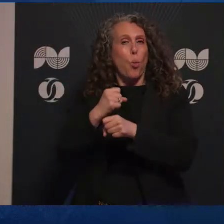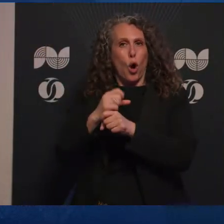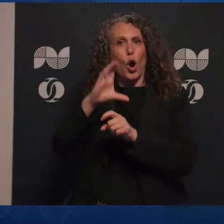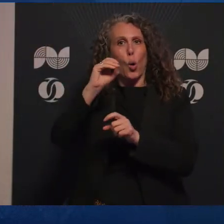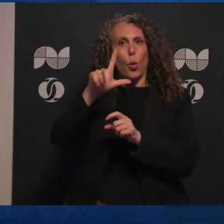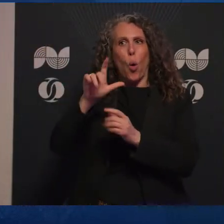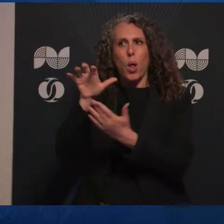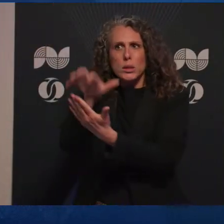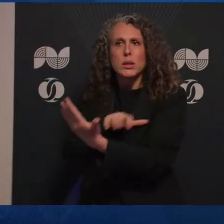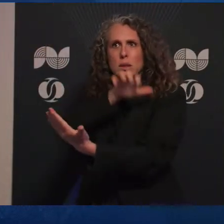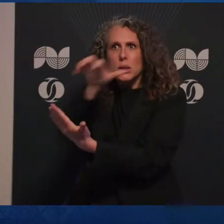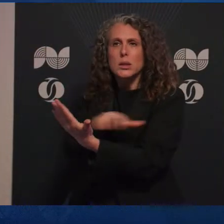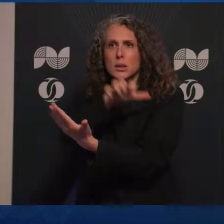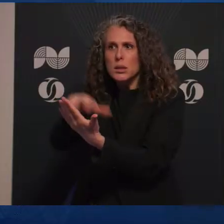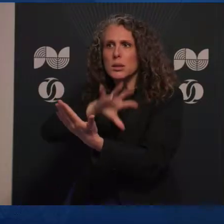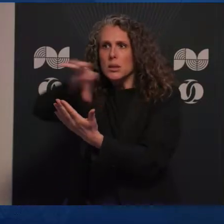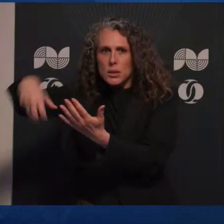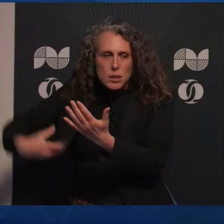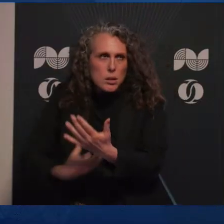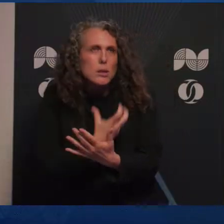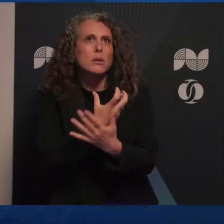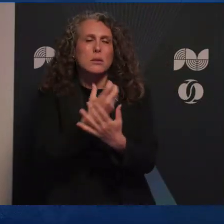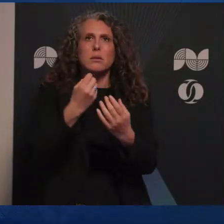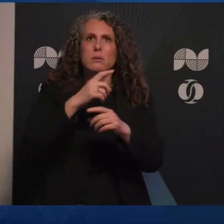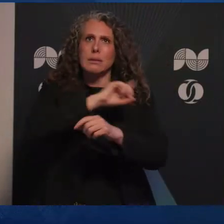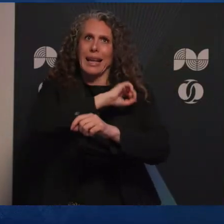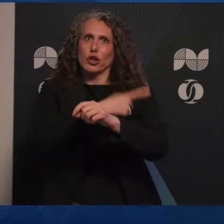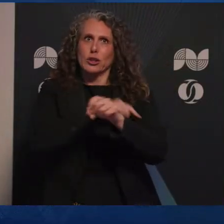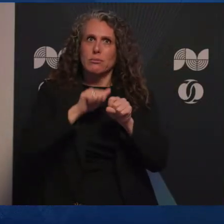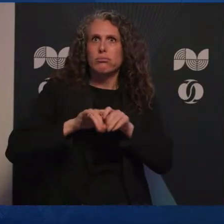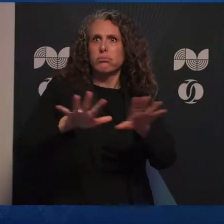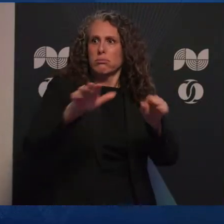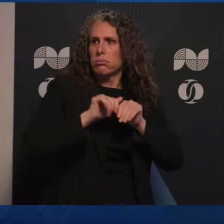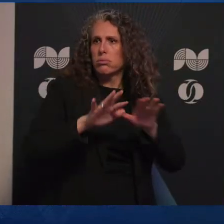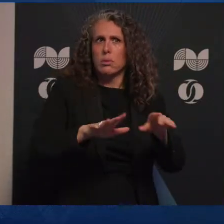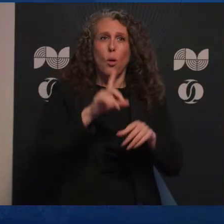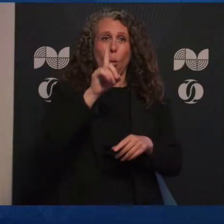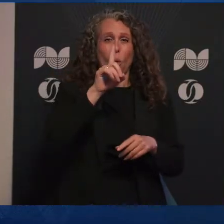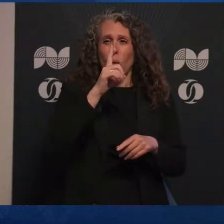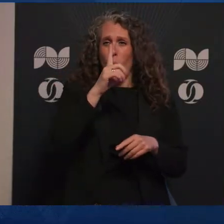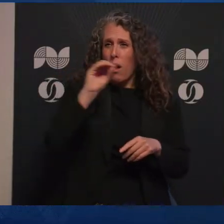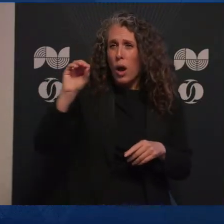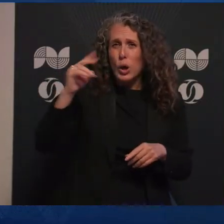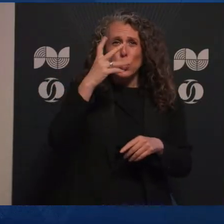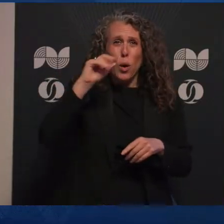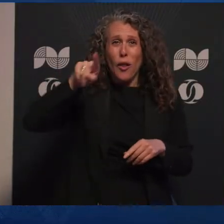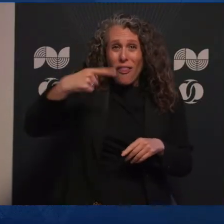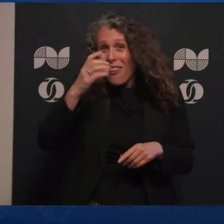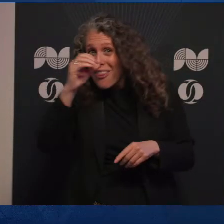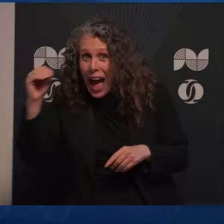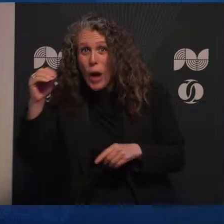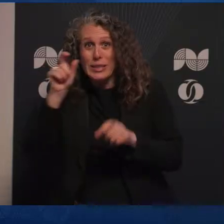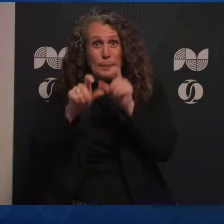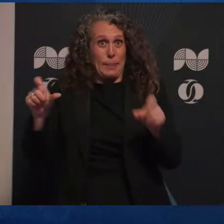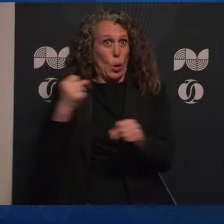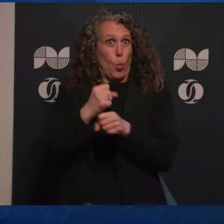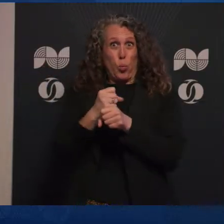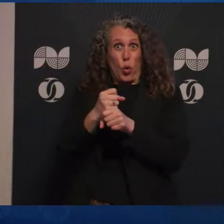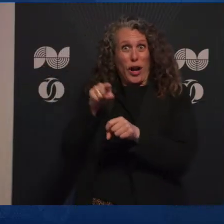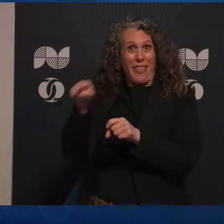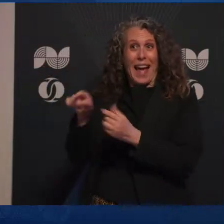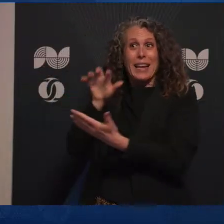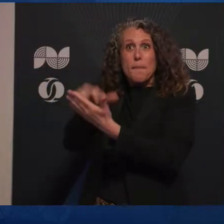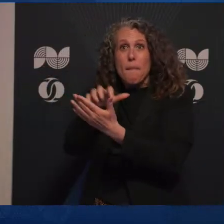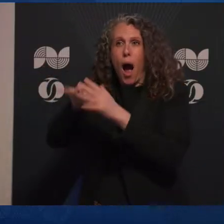the logistics, the coal-fired power stations, a couple of 100,000 workers are employed in this industry. You need